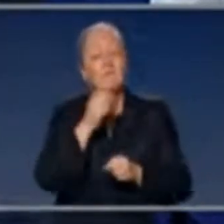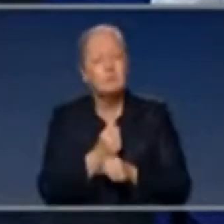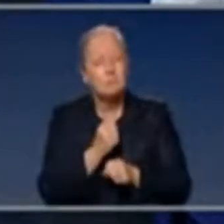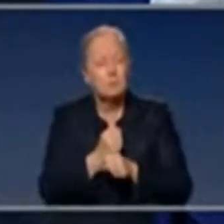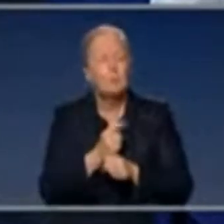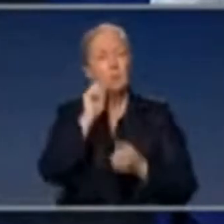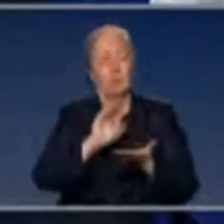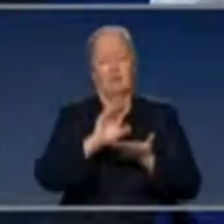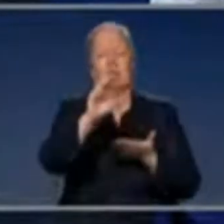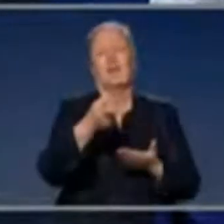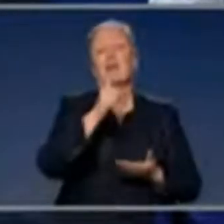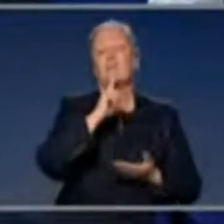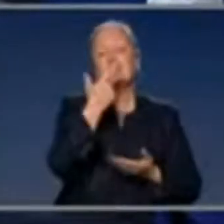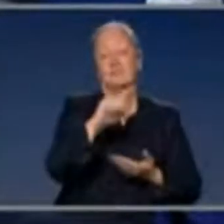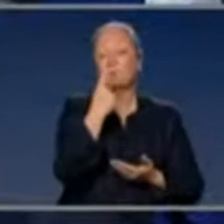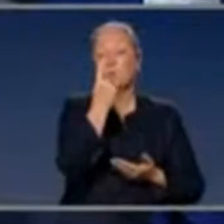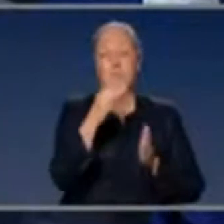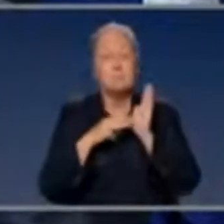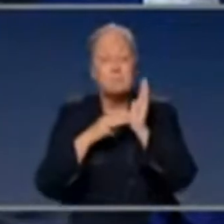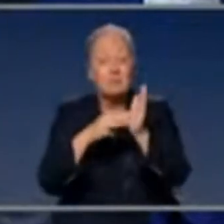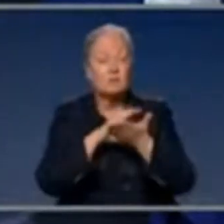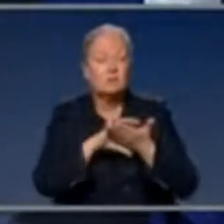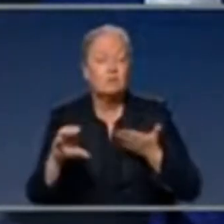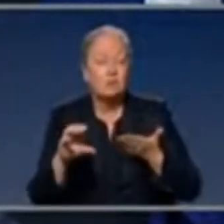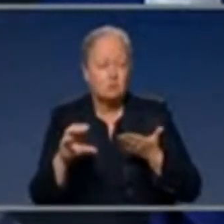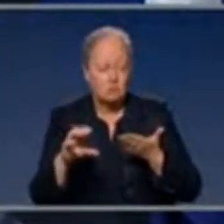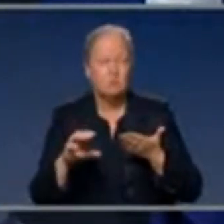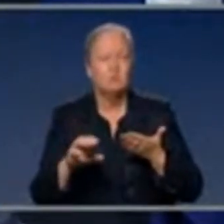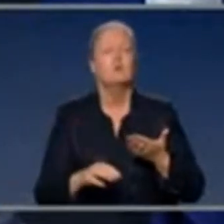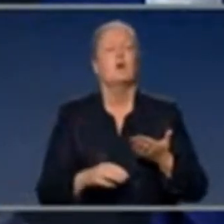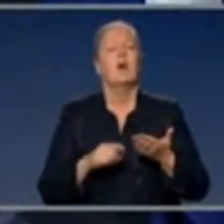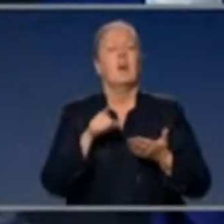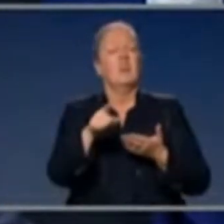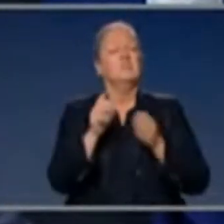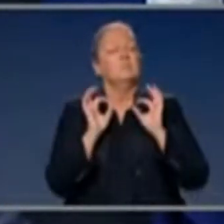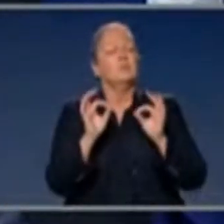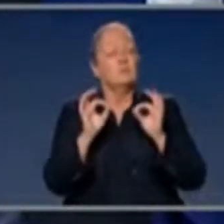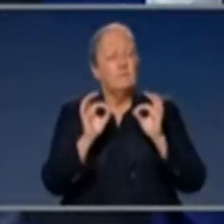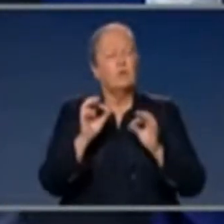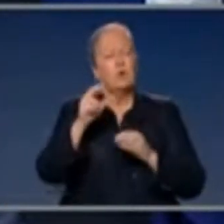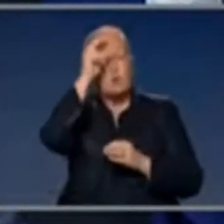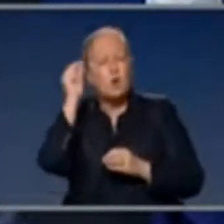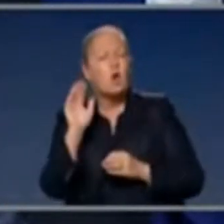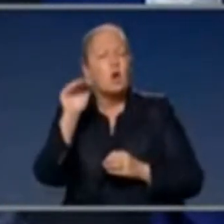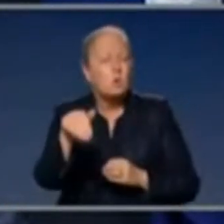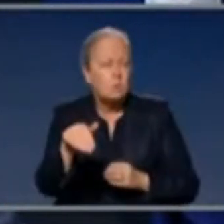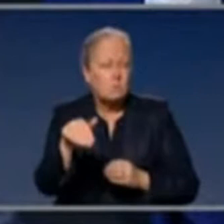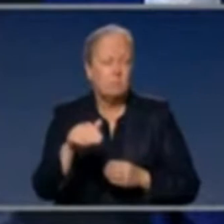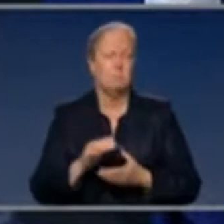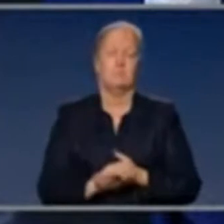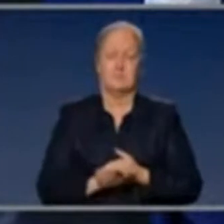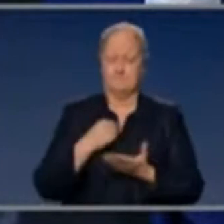investing a further $171 million to extend our aged care response package and support the announcement that we have